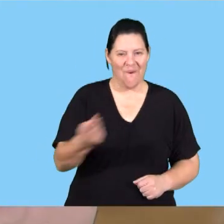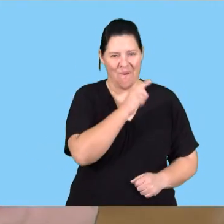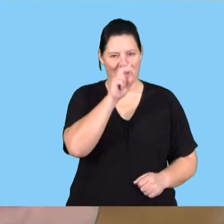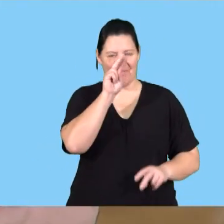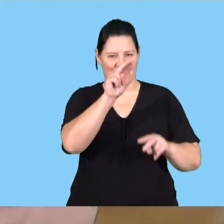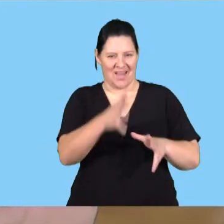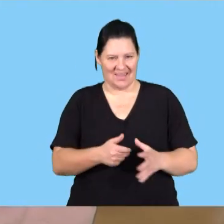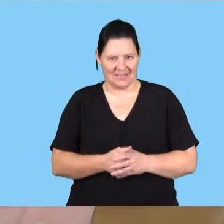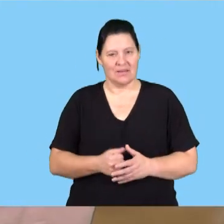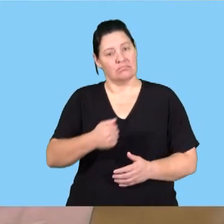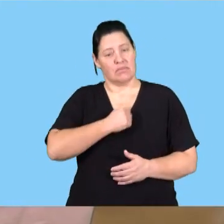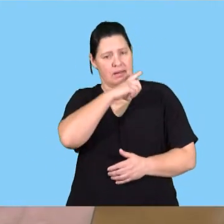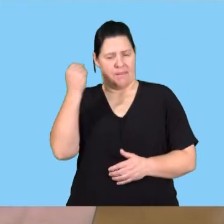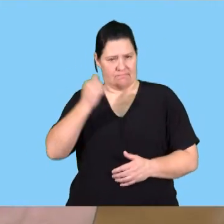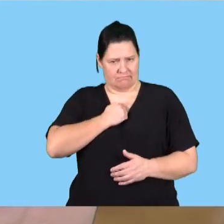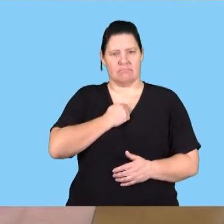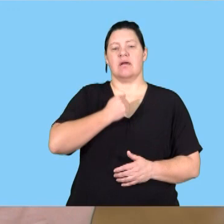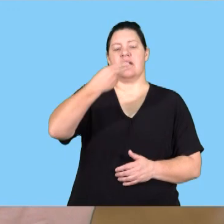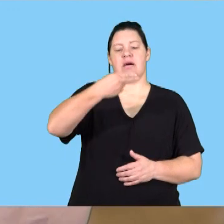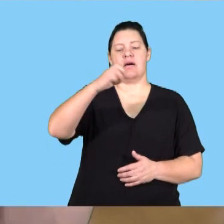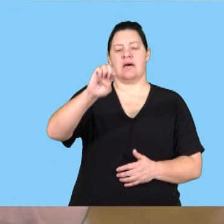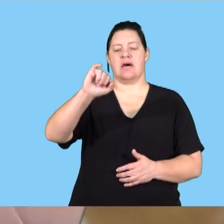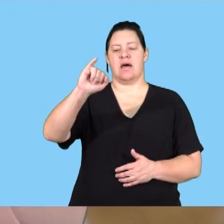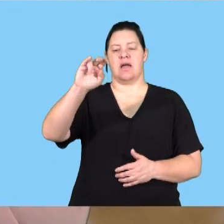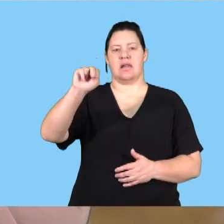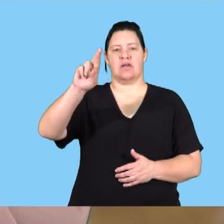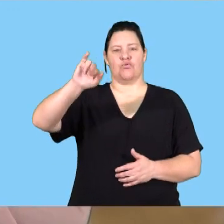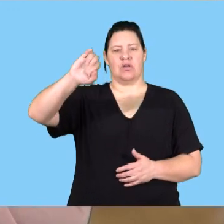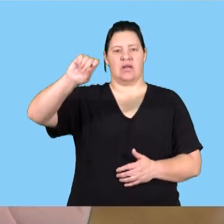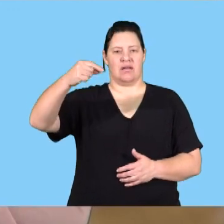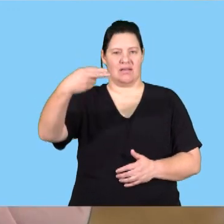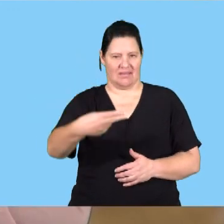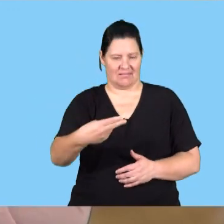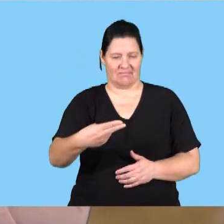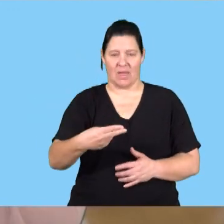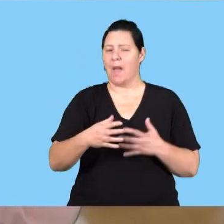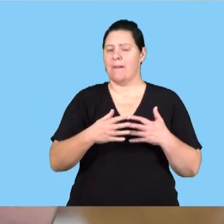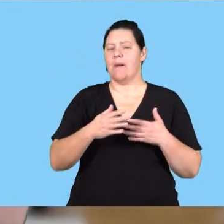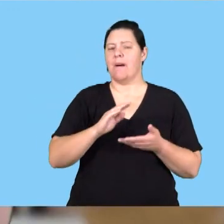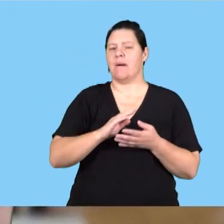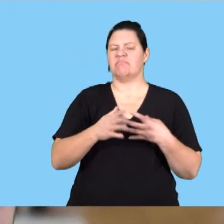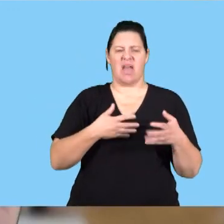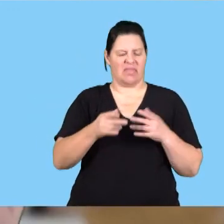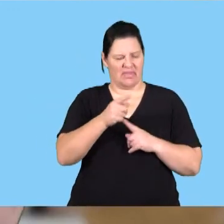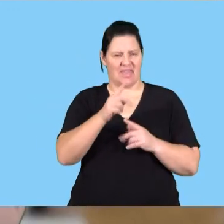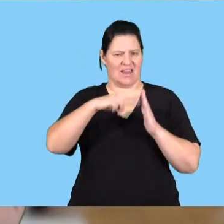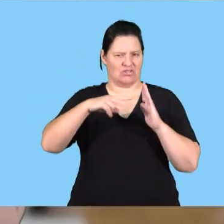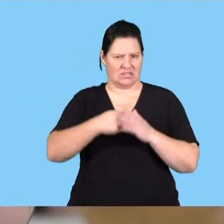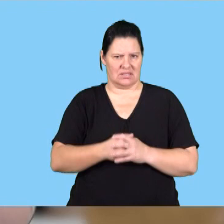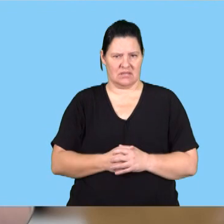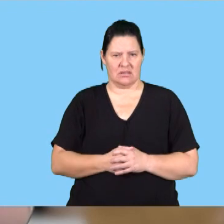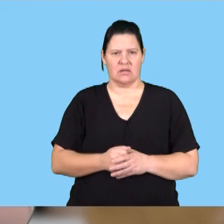to all our viewers out there. My name is Heinrich Neetling and welcome to Mathematical Literacy. In today's lesson, we'll focus